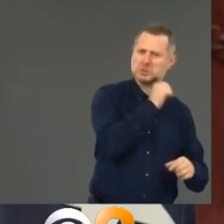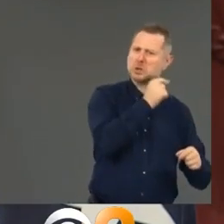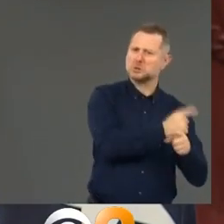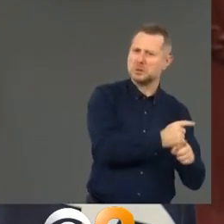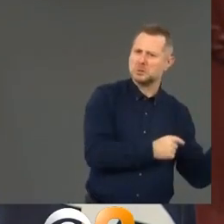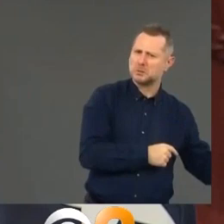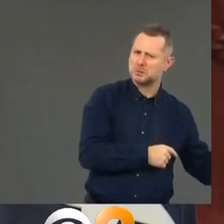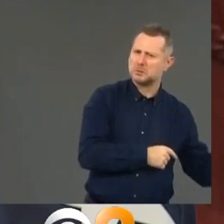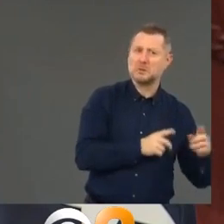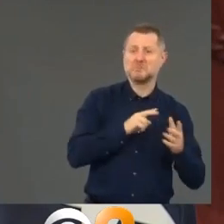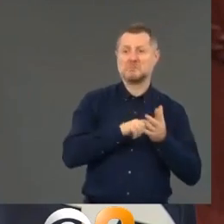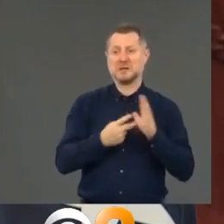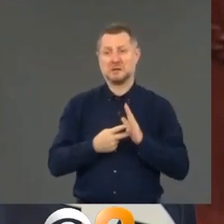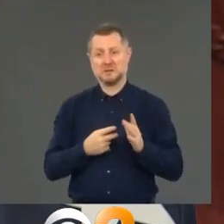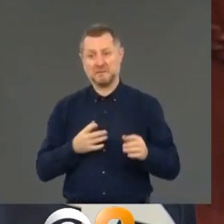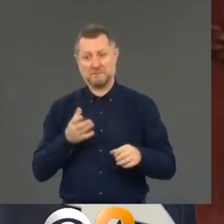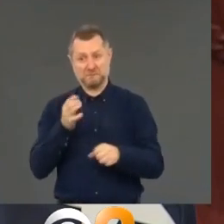think it's wrong now.